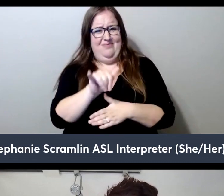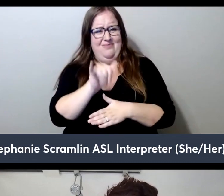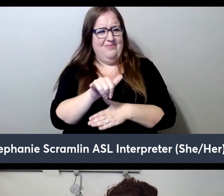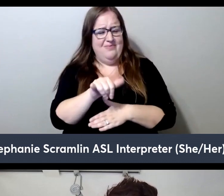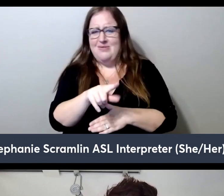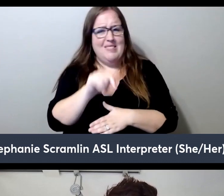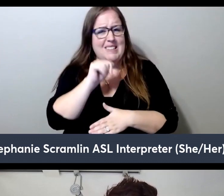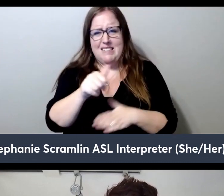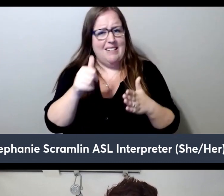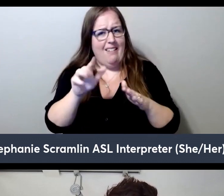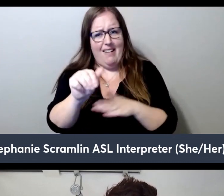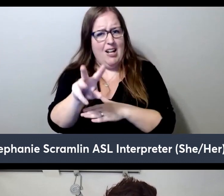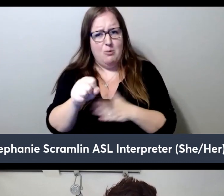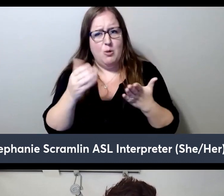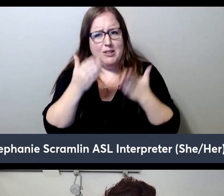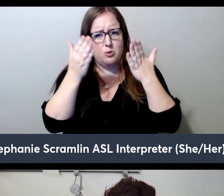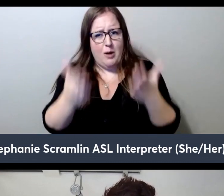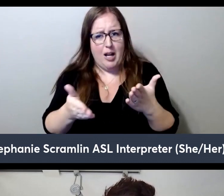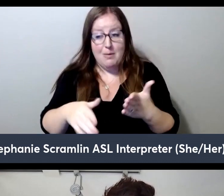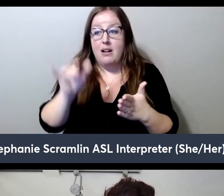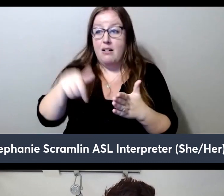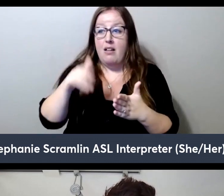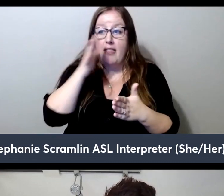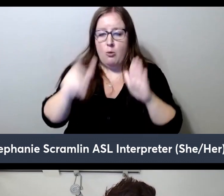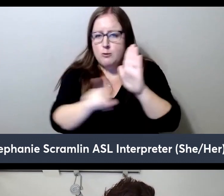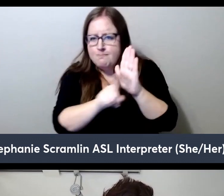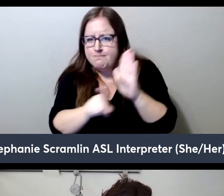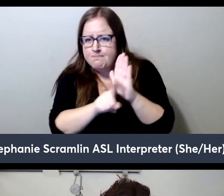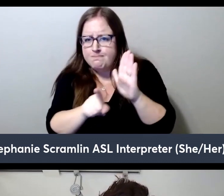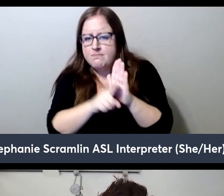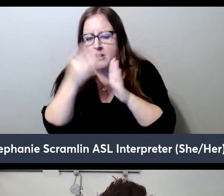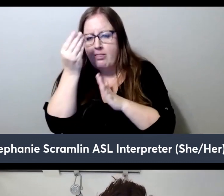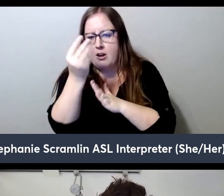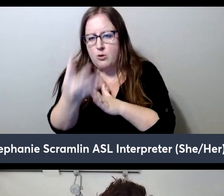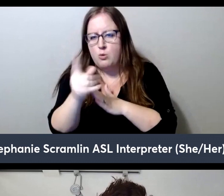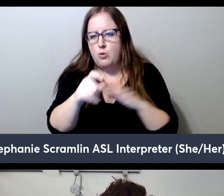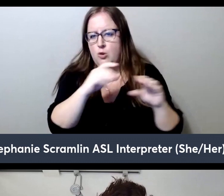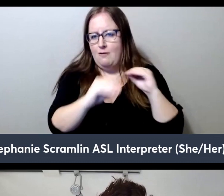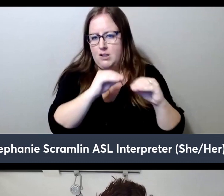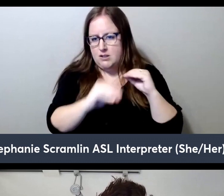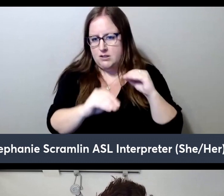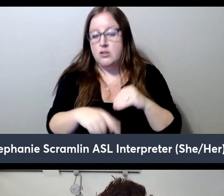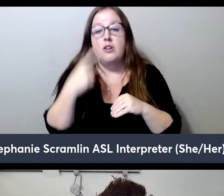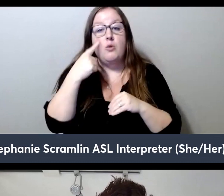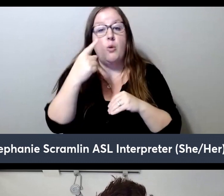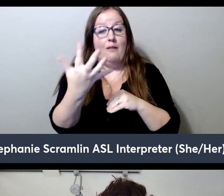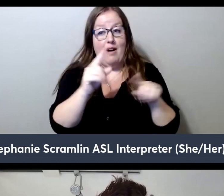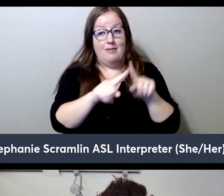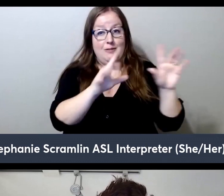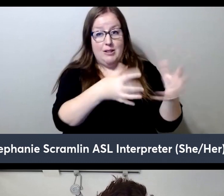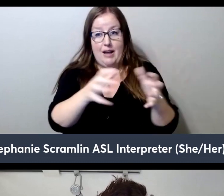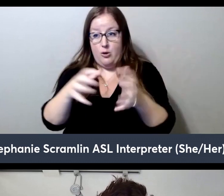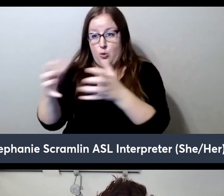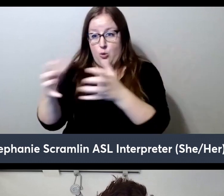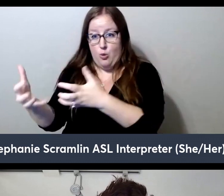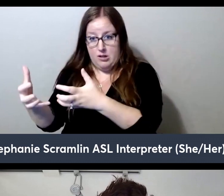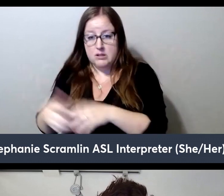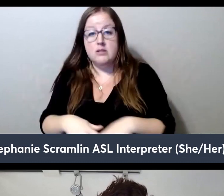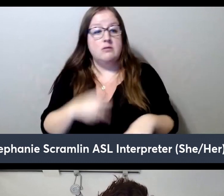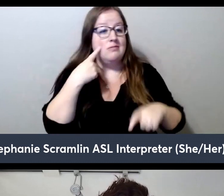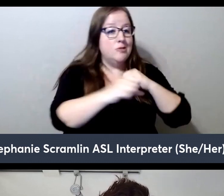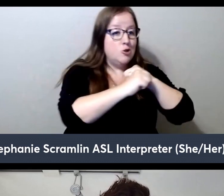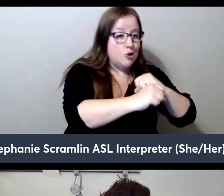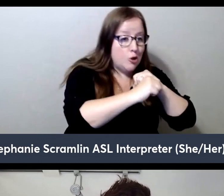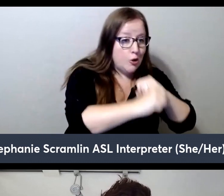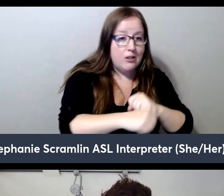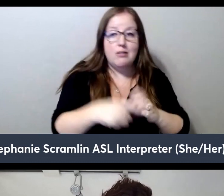AWS recommended best practices. And we do this across 5 different categories, spanning from security,